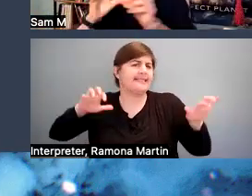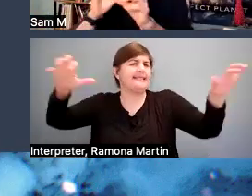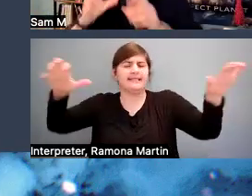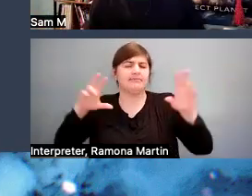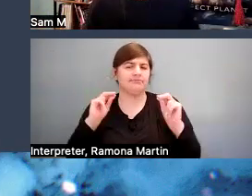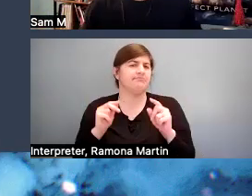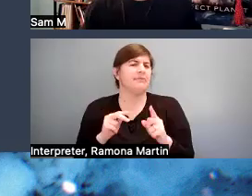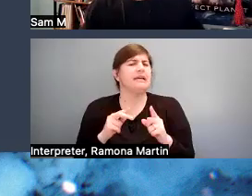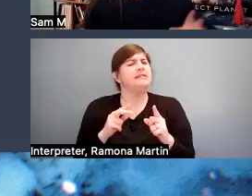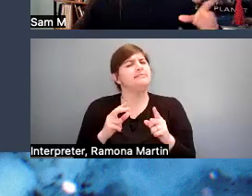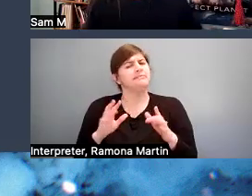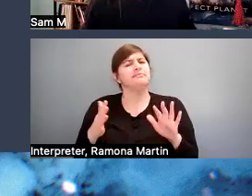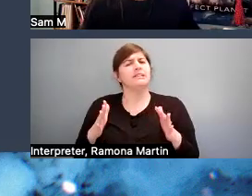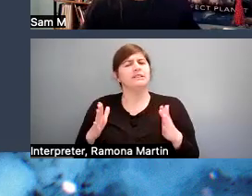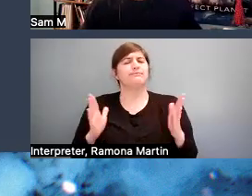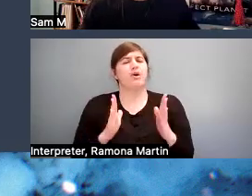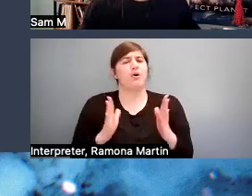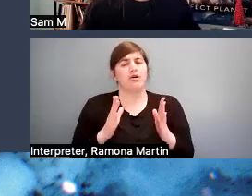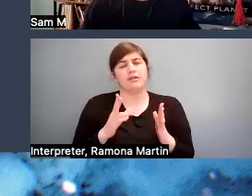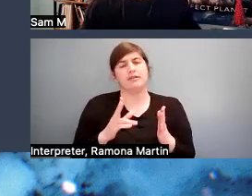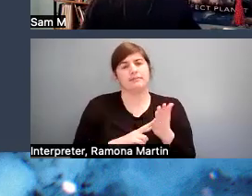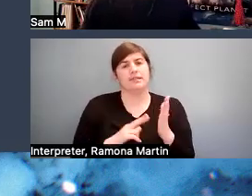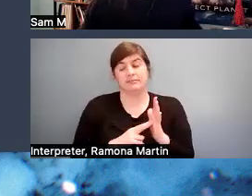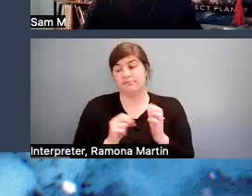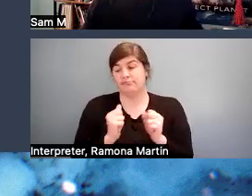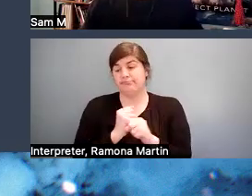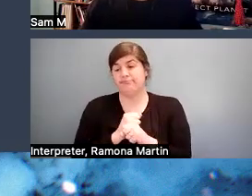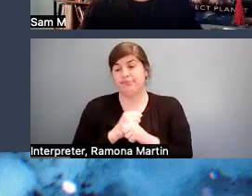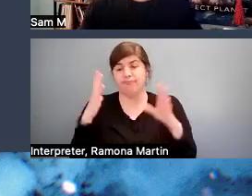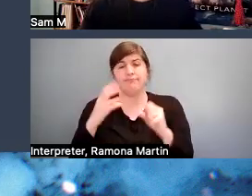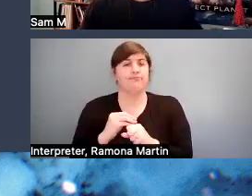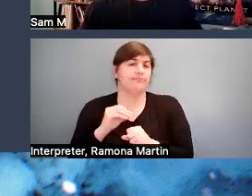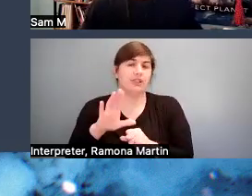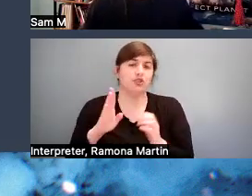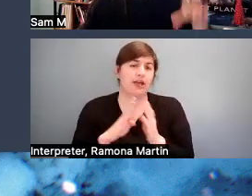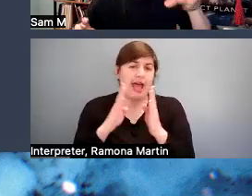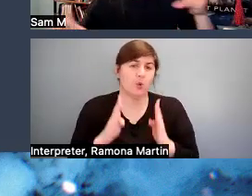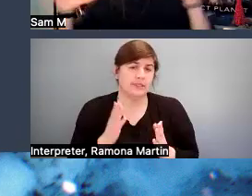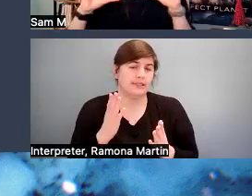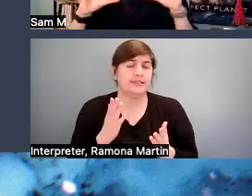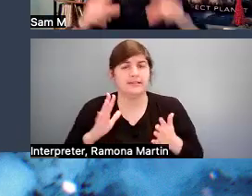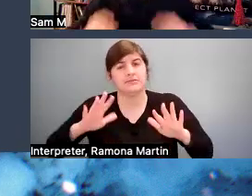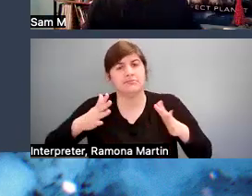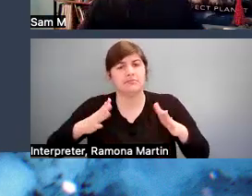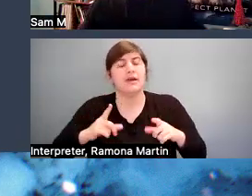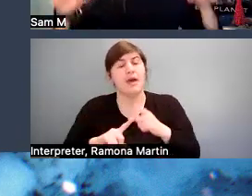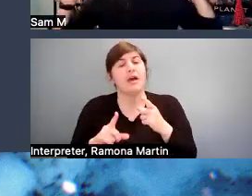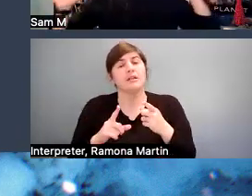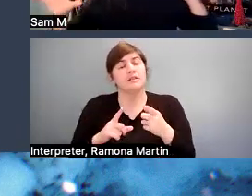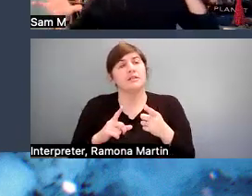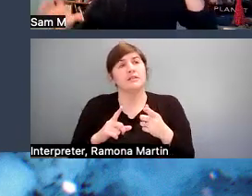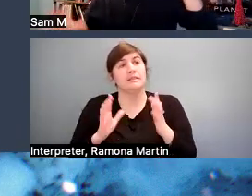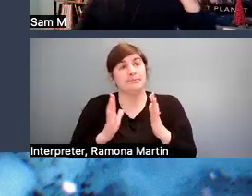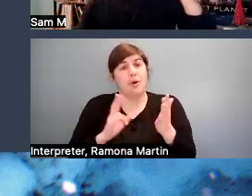They're relatively small. You could probably fit these explosions inside of your house. But because they're quite small, it means